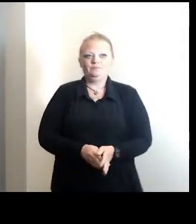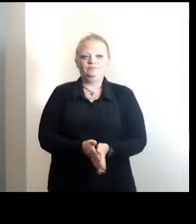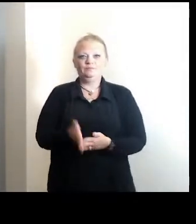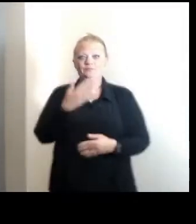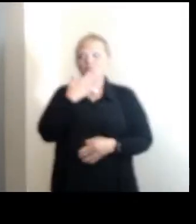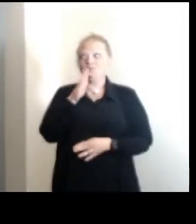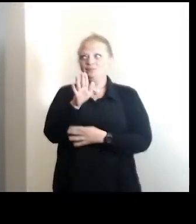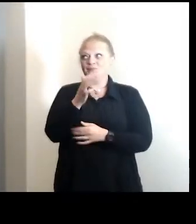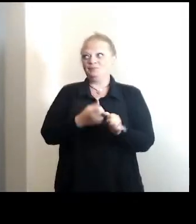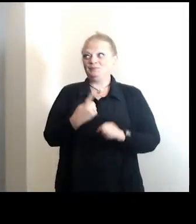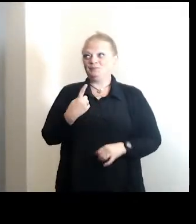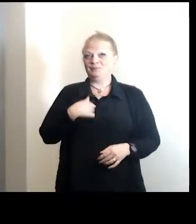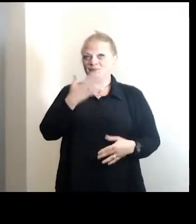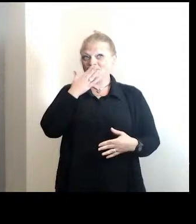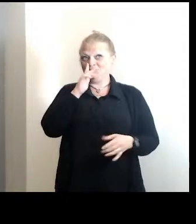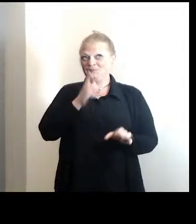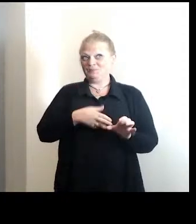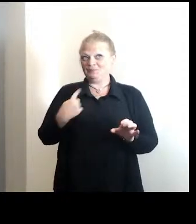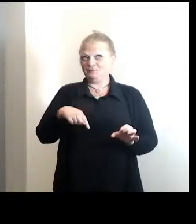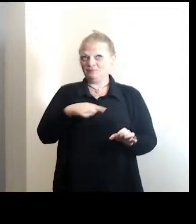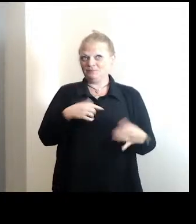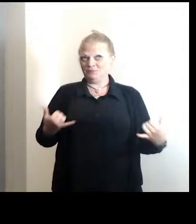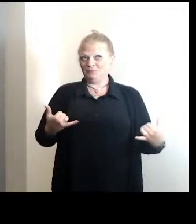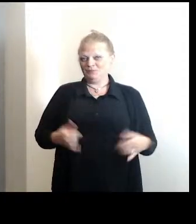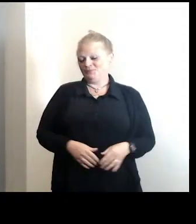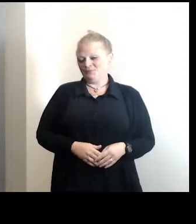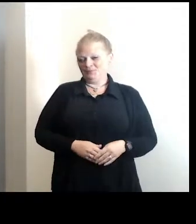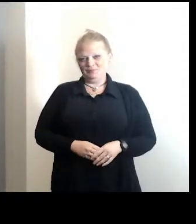Good afternoon, everyone. Thank you for joining us here today.